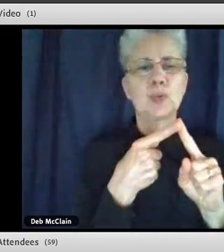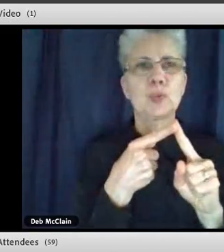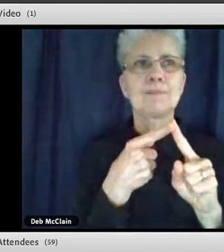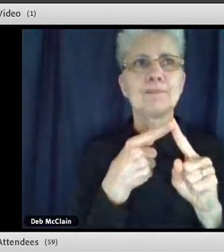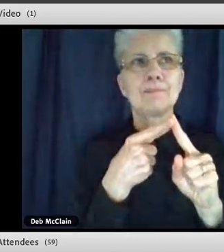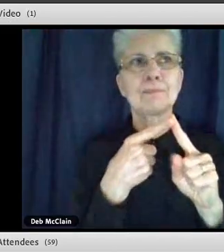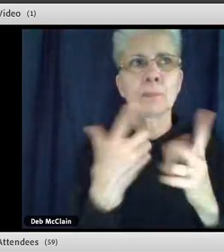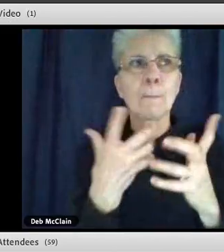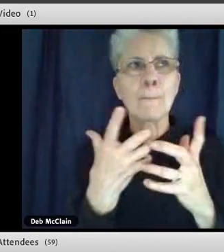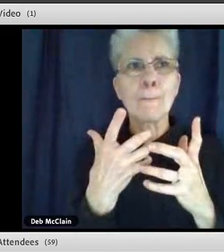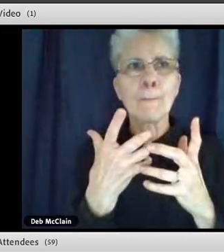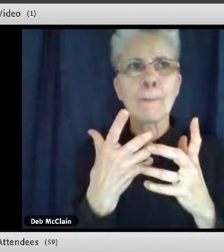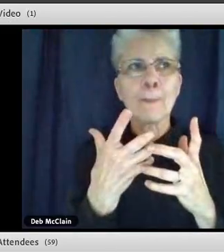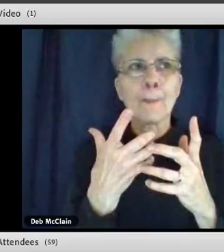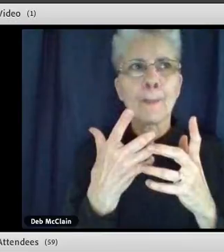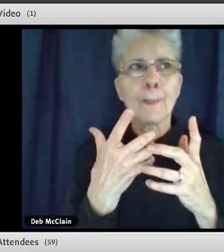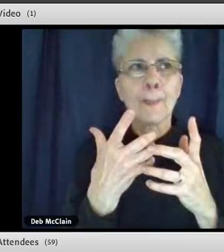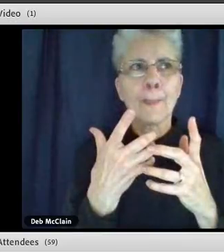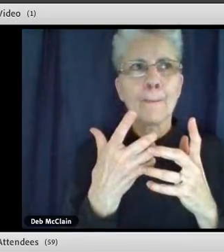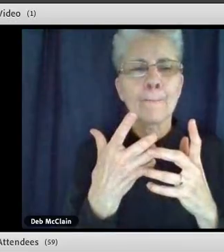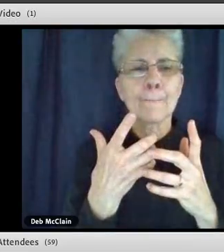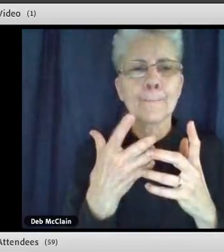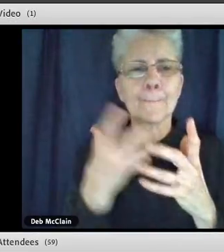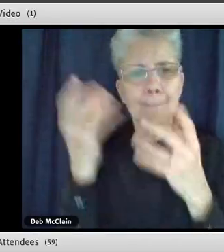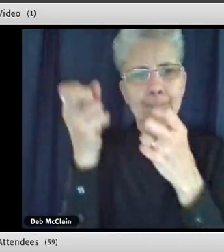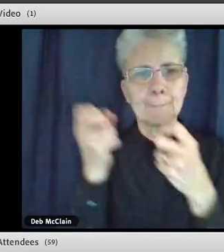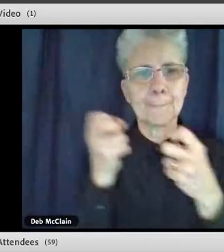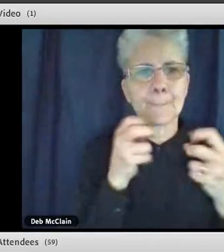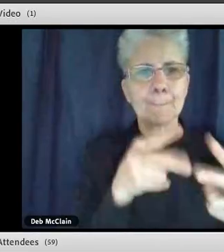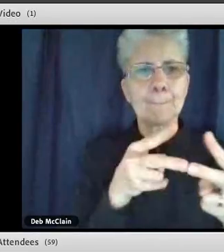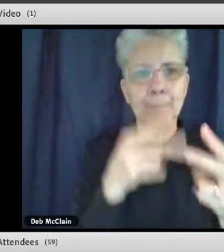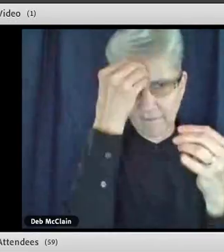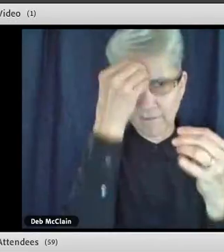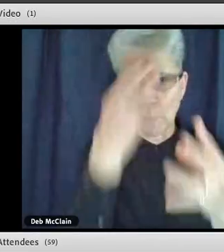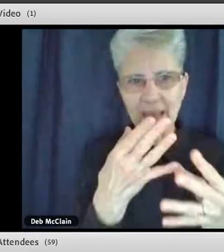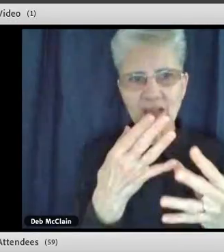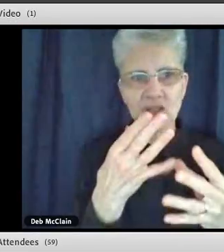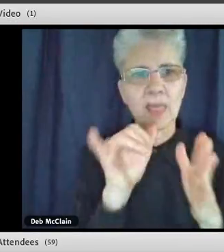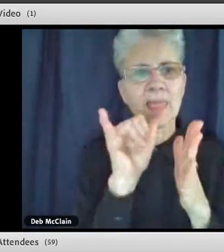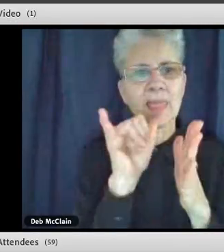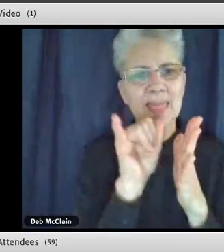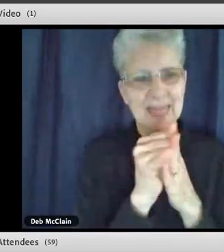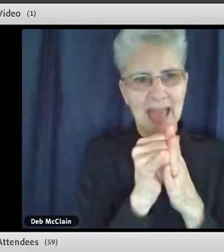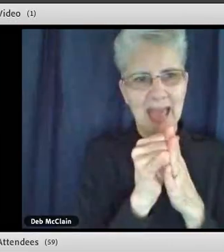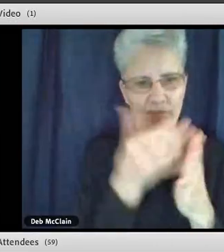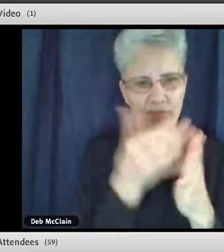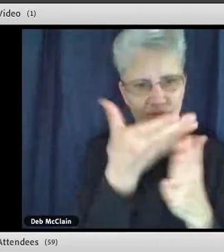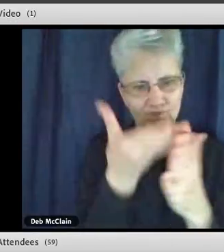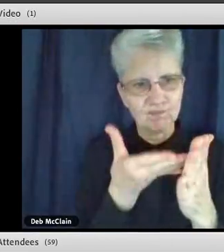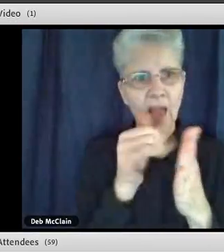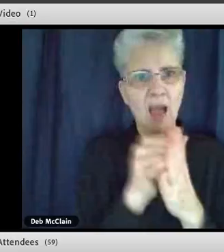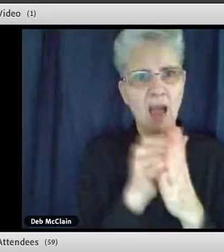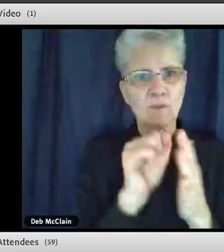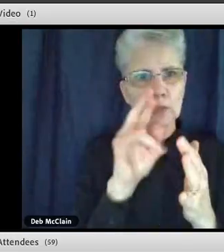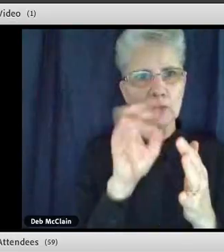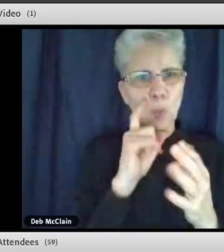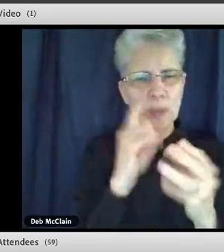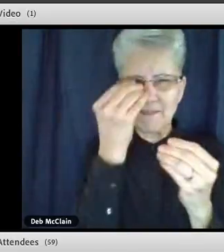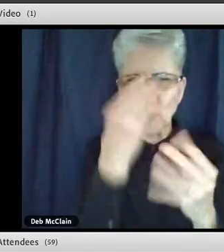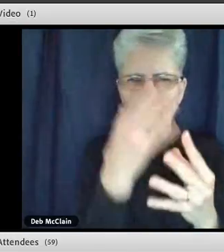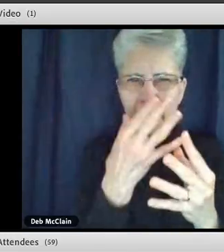the information container, if you will, the isness, if you will, of a resource. So that's primarily